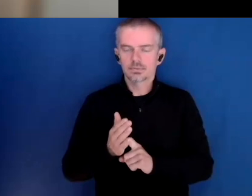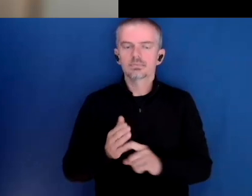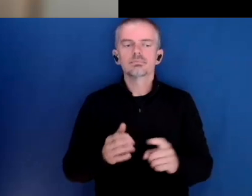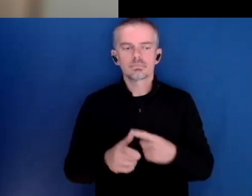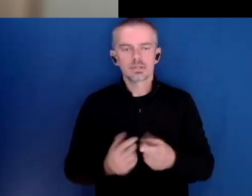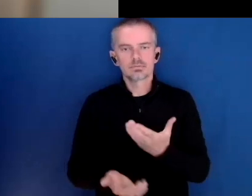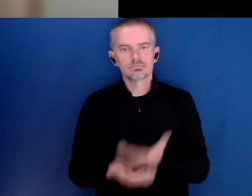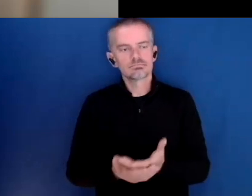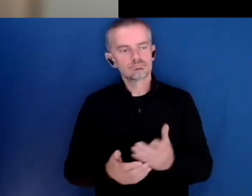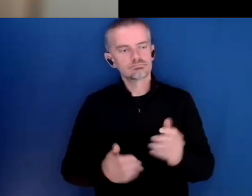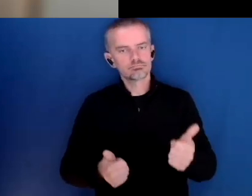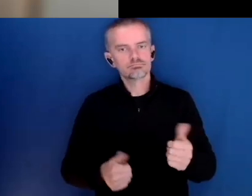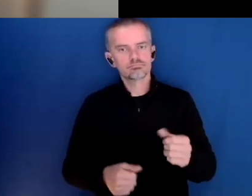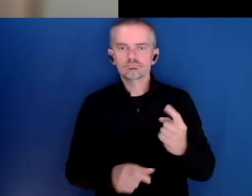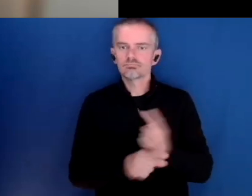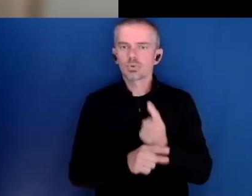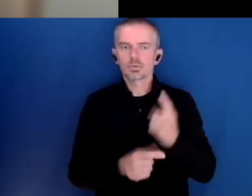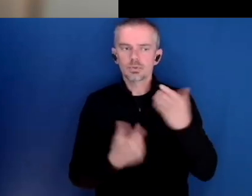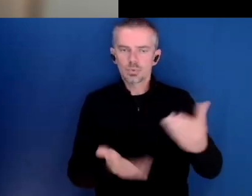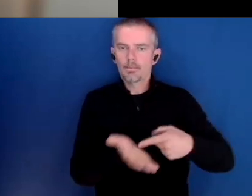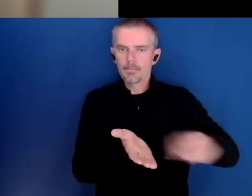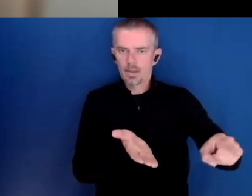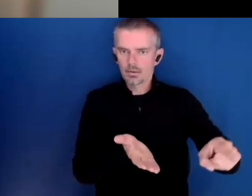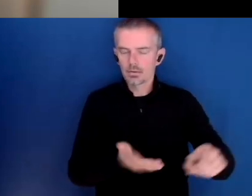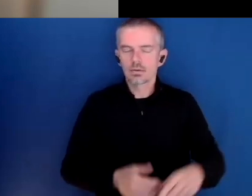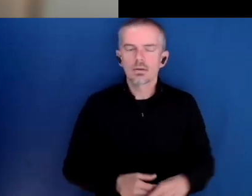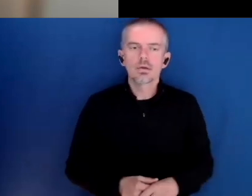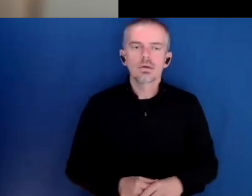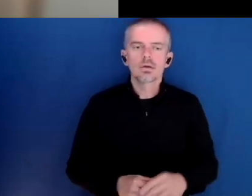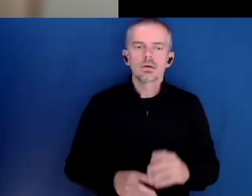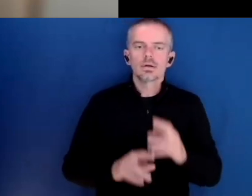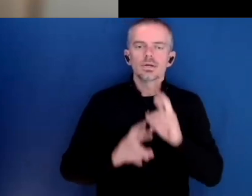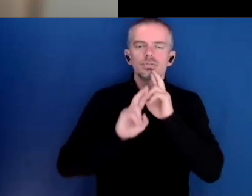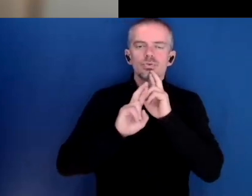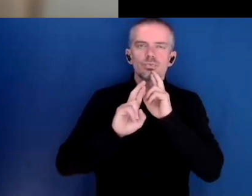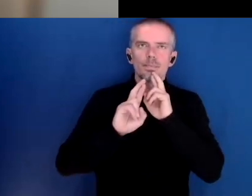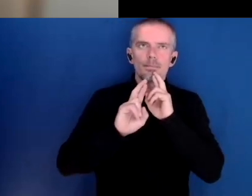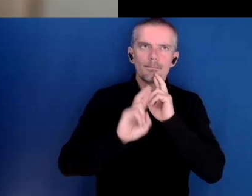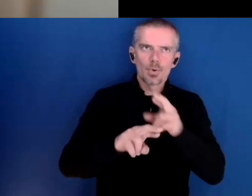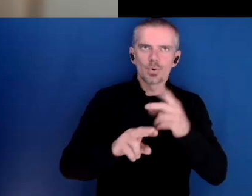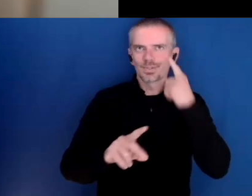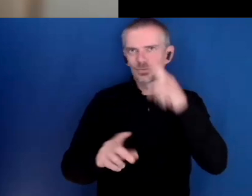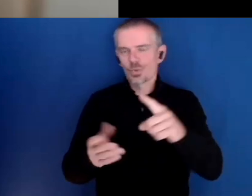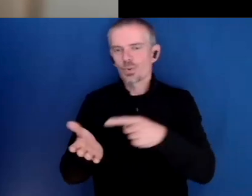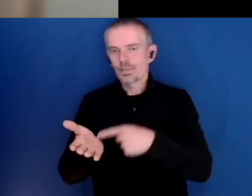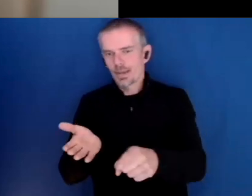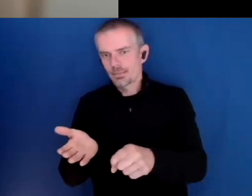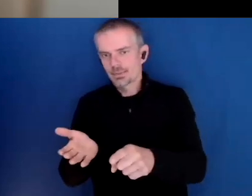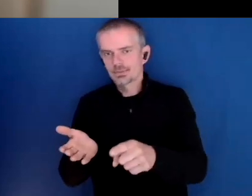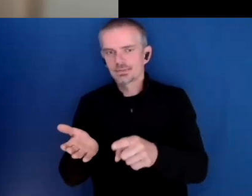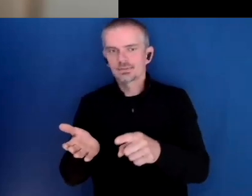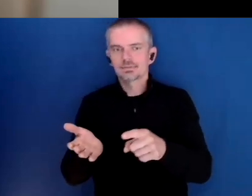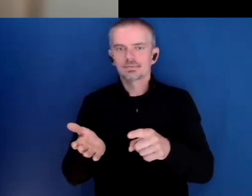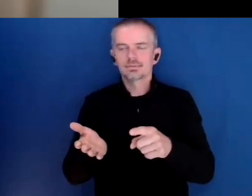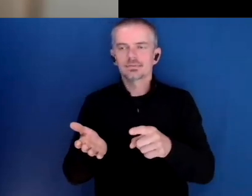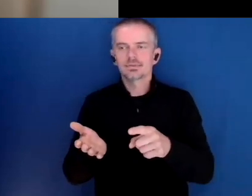made to that entity. So the reporting complements the payments that are made based on a